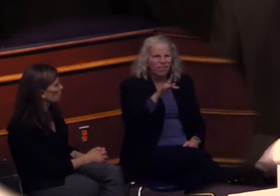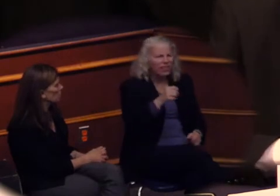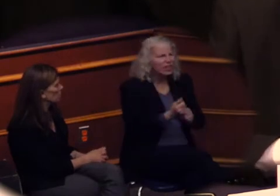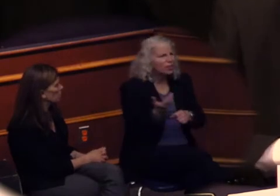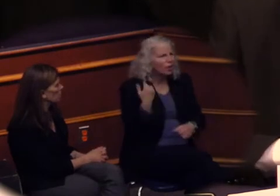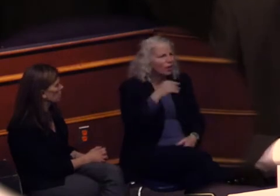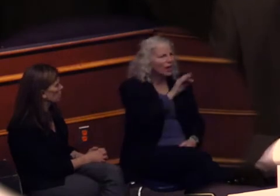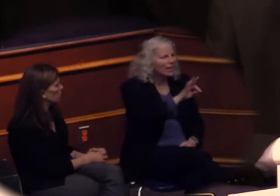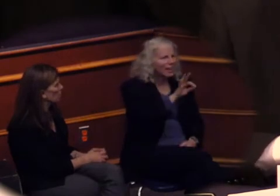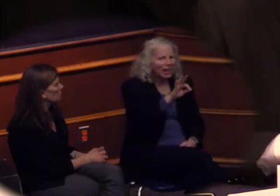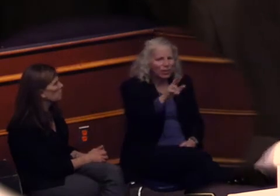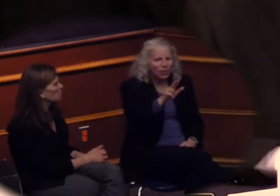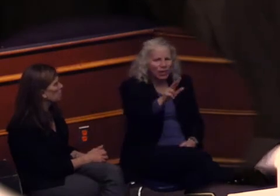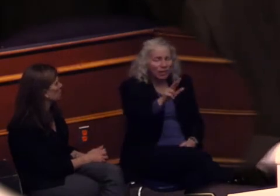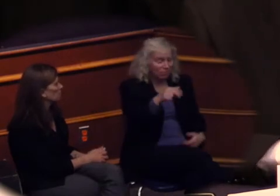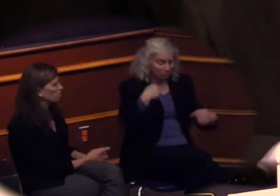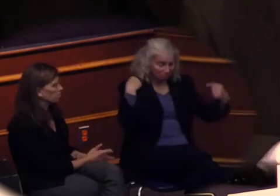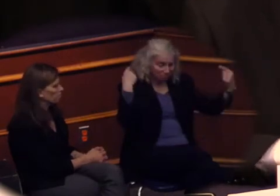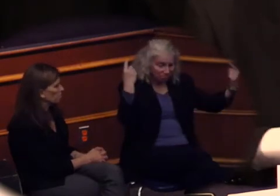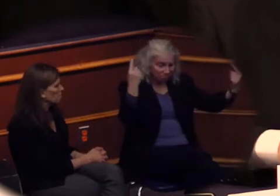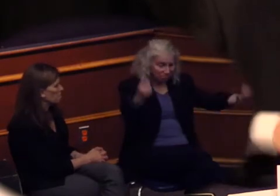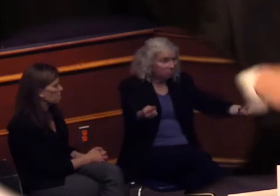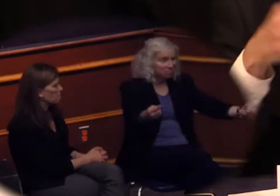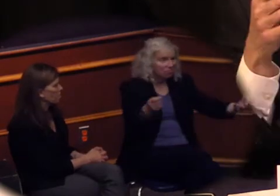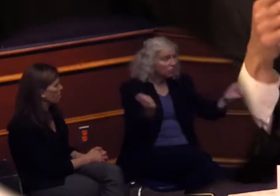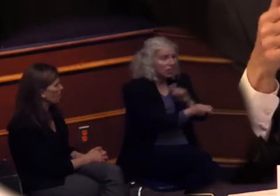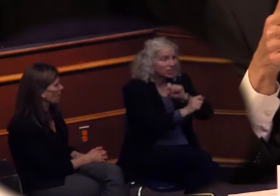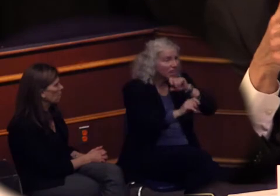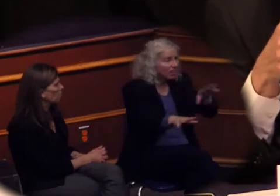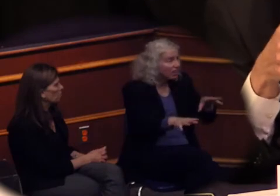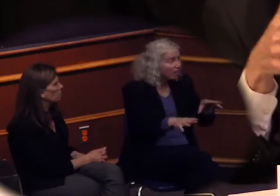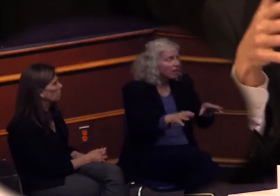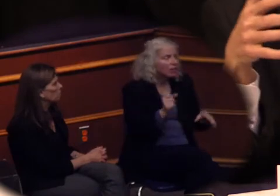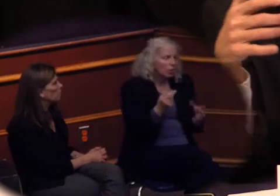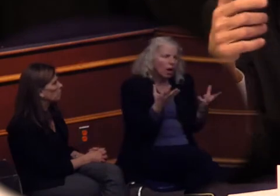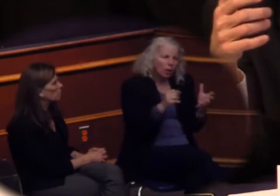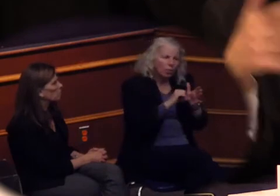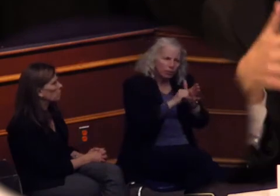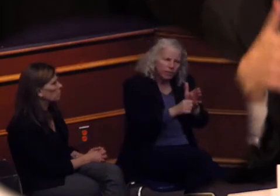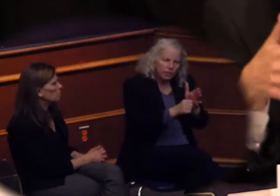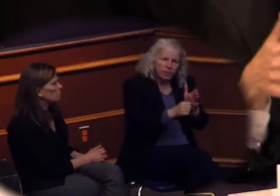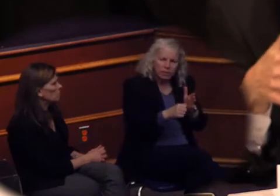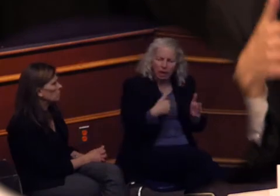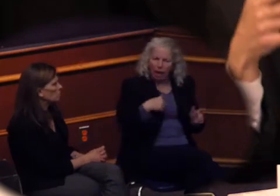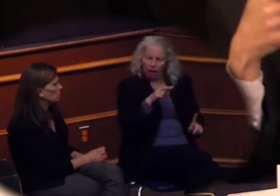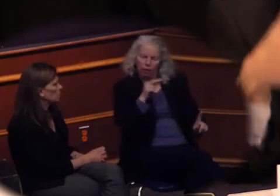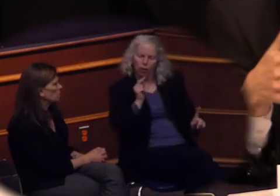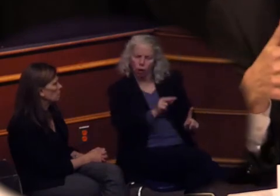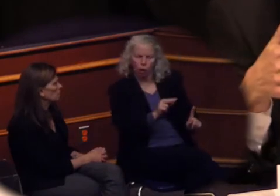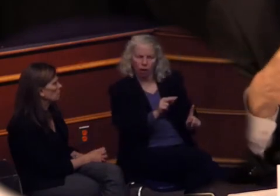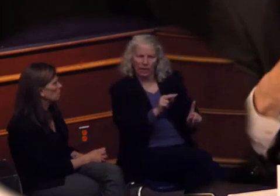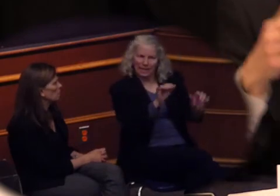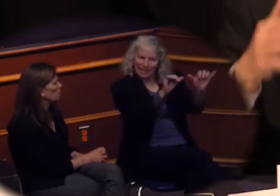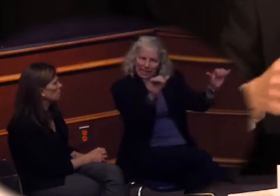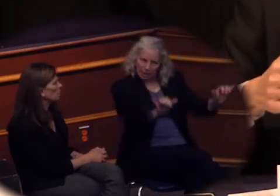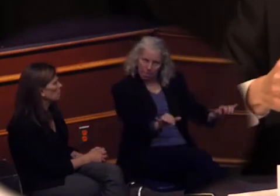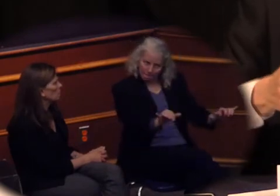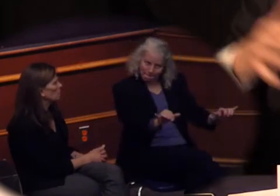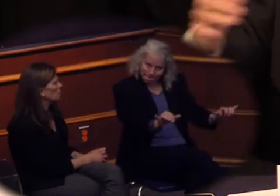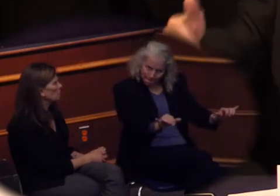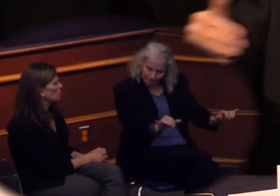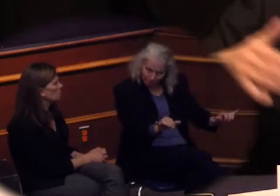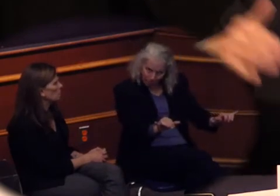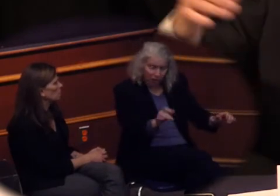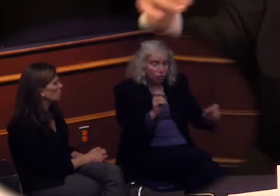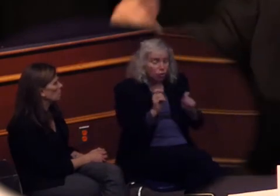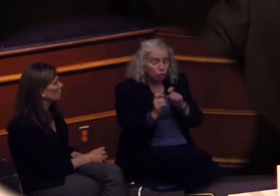and it really has not been changed. Now, one of the things I want to stress is that I look at things as systems, so that a